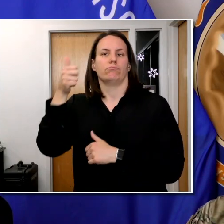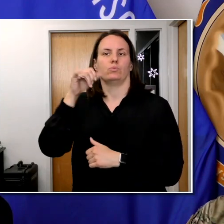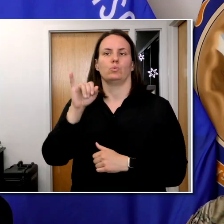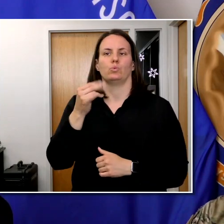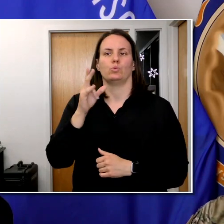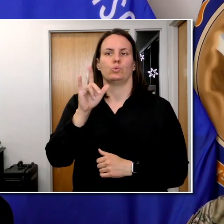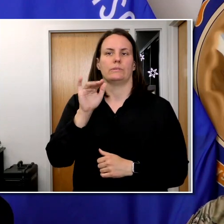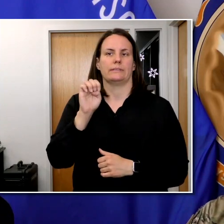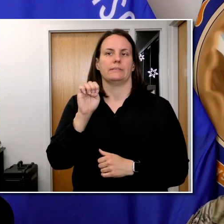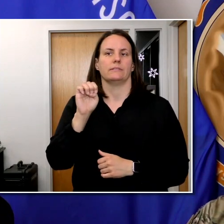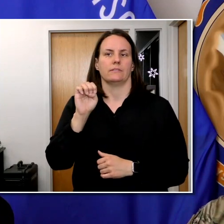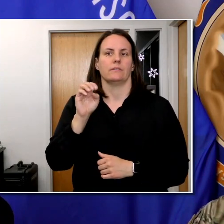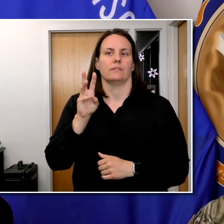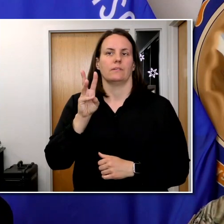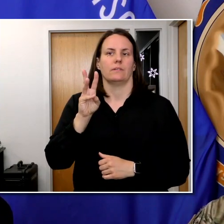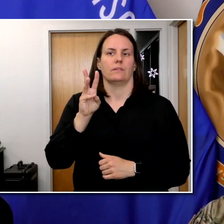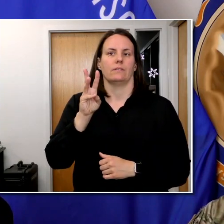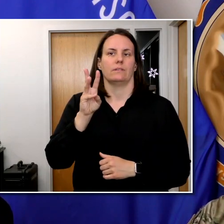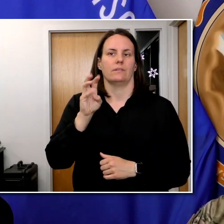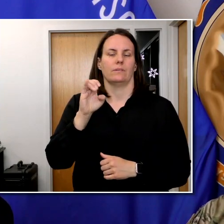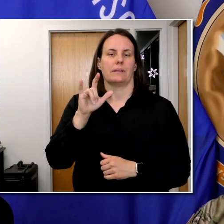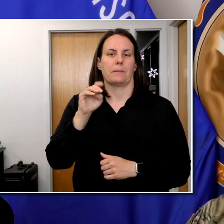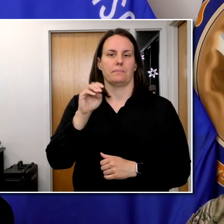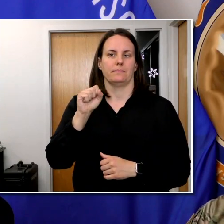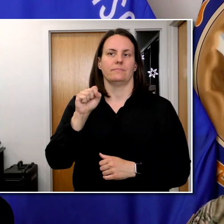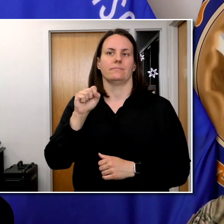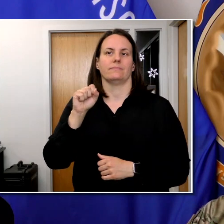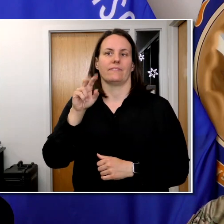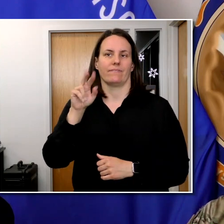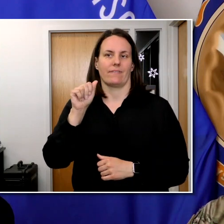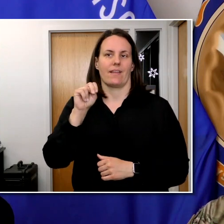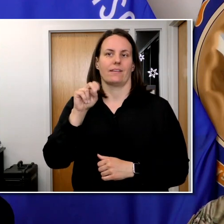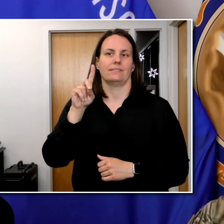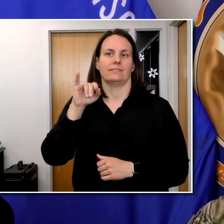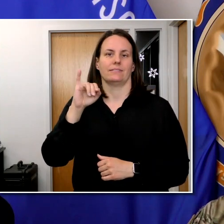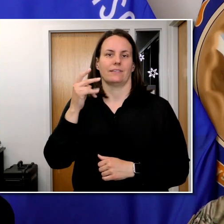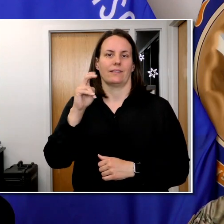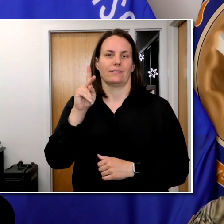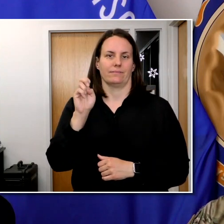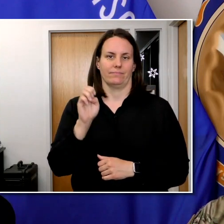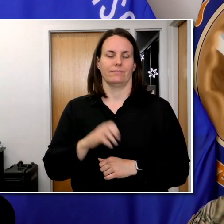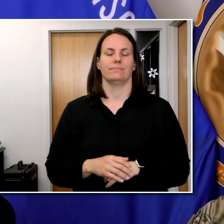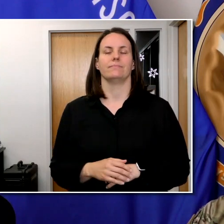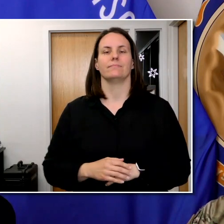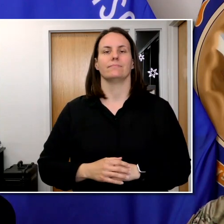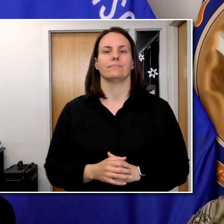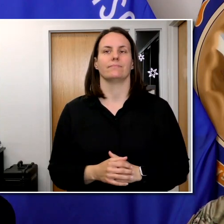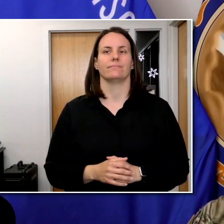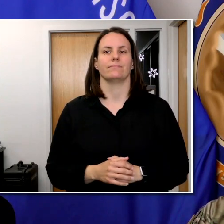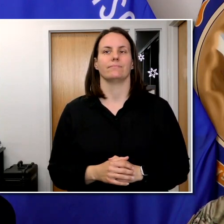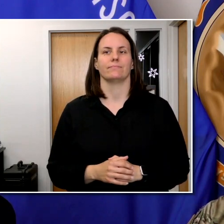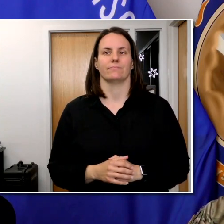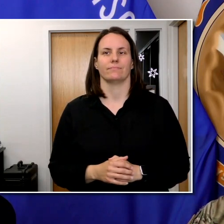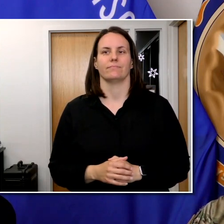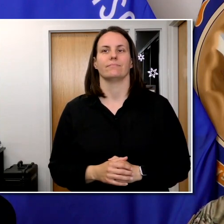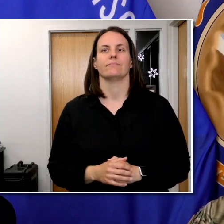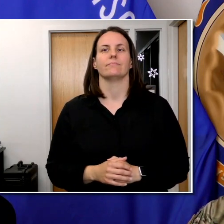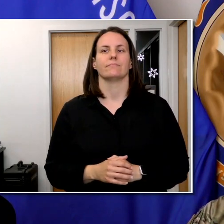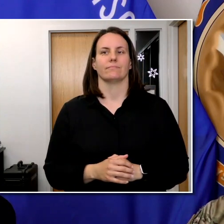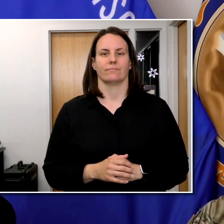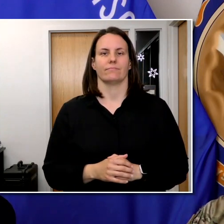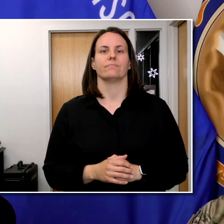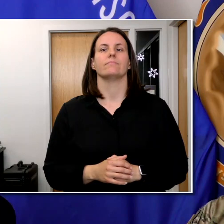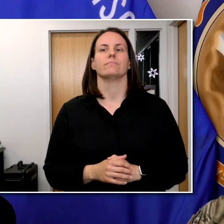here at the SEOC. After some brief opening remarks, we will open the line to questions from reporters in the order in which their RSVP was